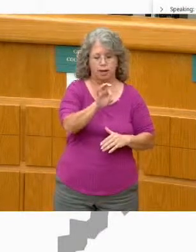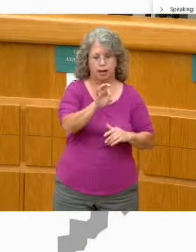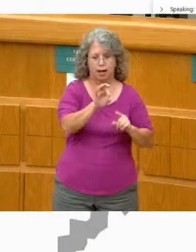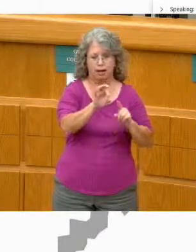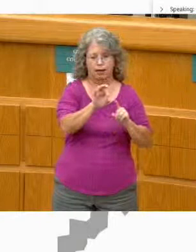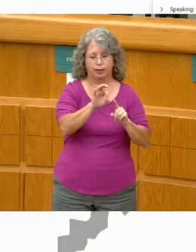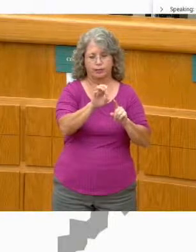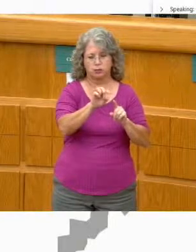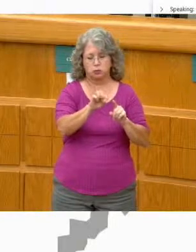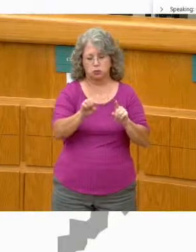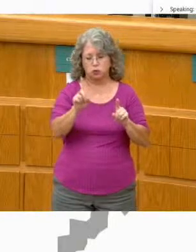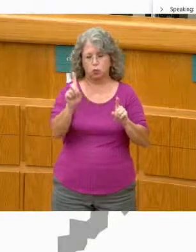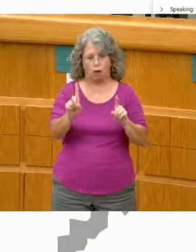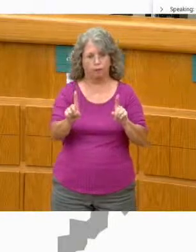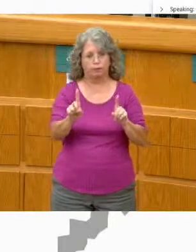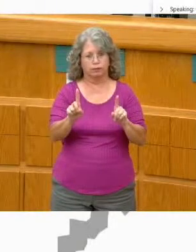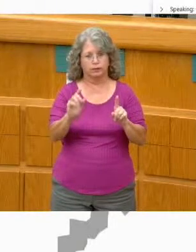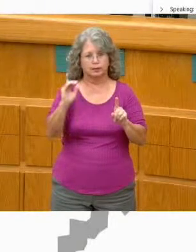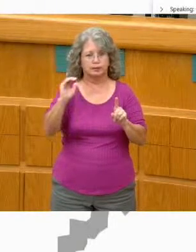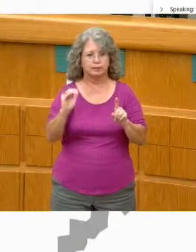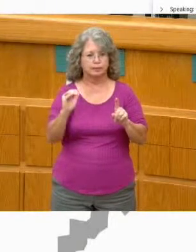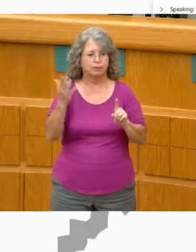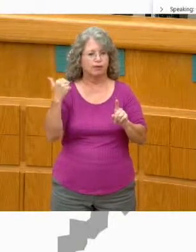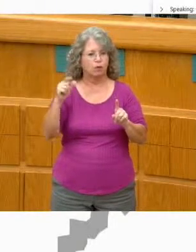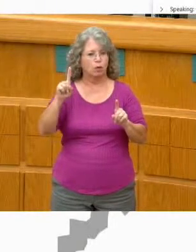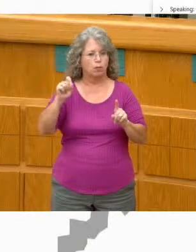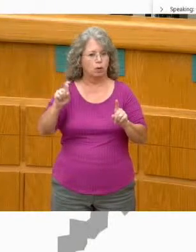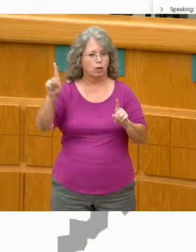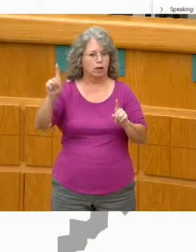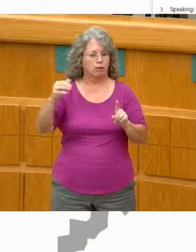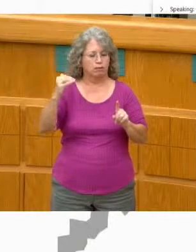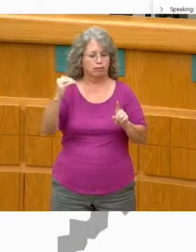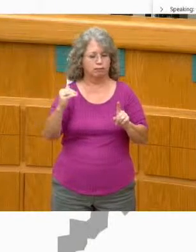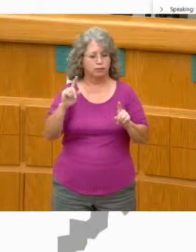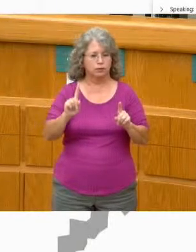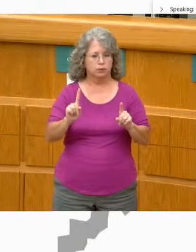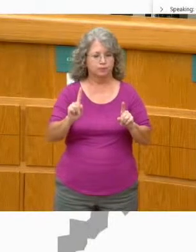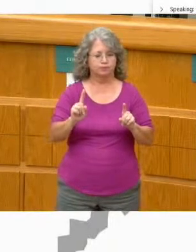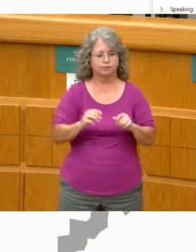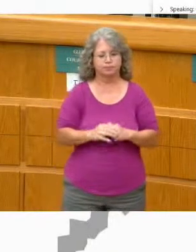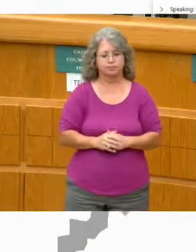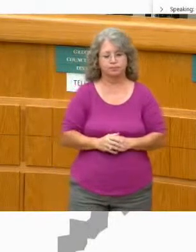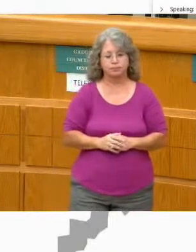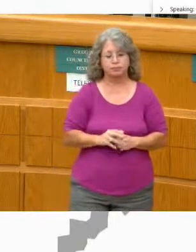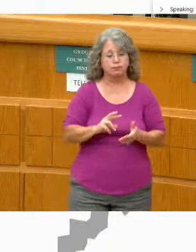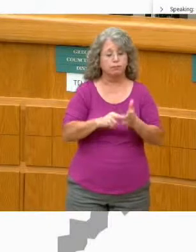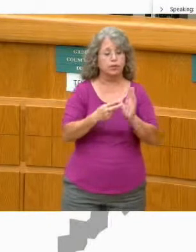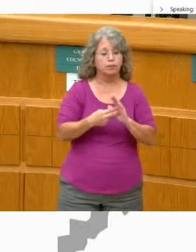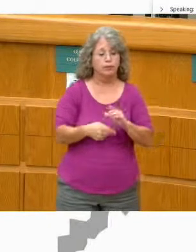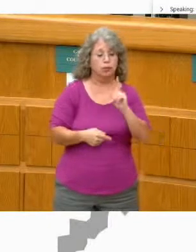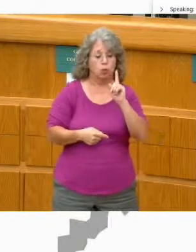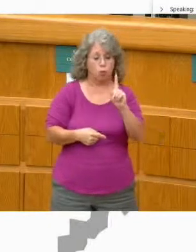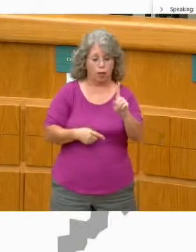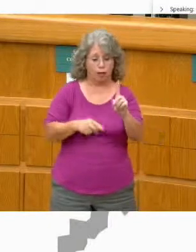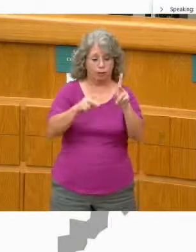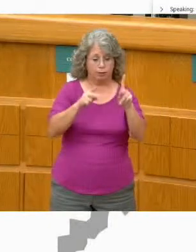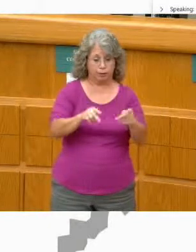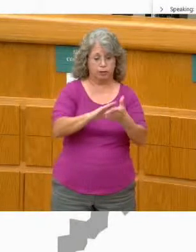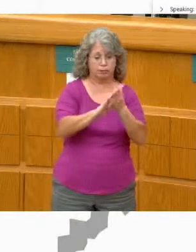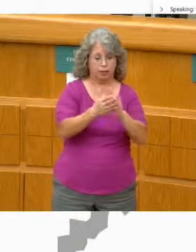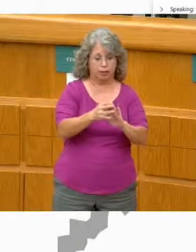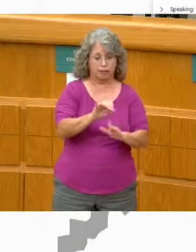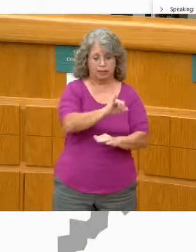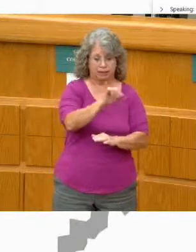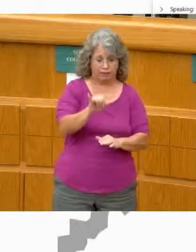upper estimate has been downgraded to 1. So that's a positive improvement. In terms of what this means, that means if one person